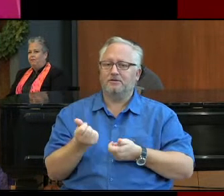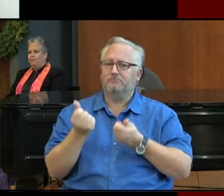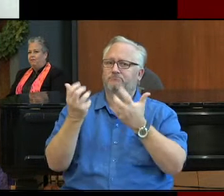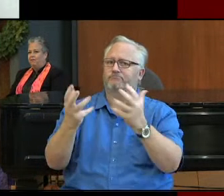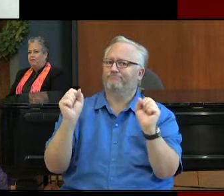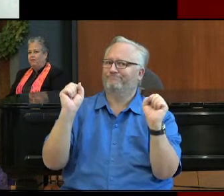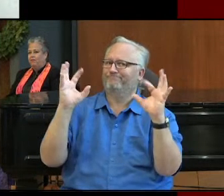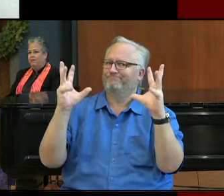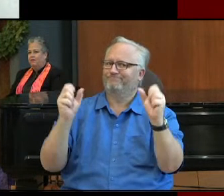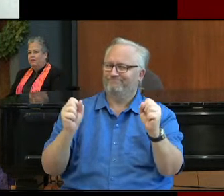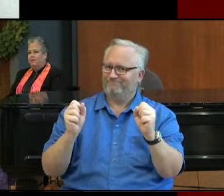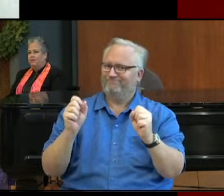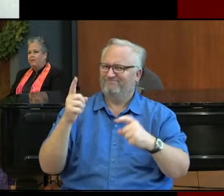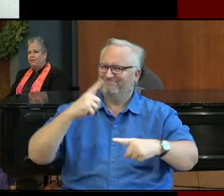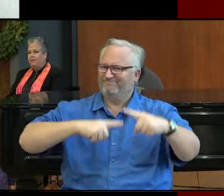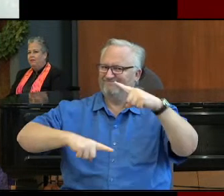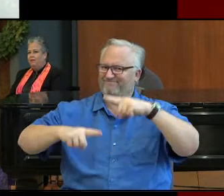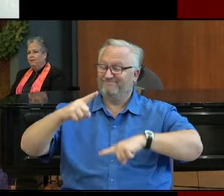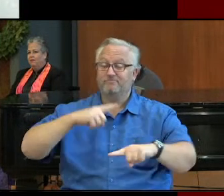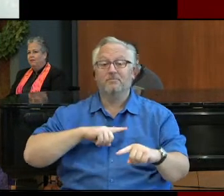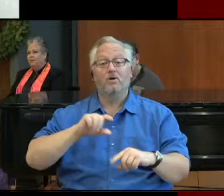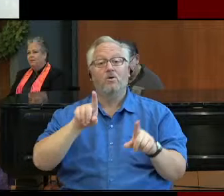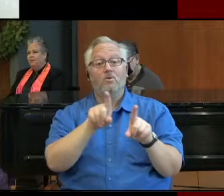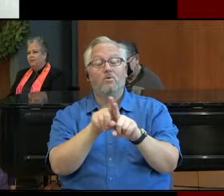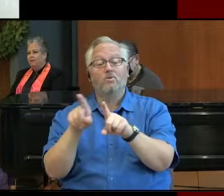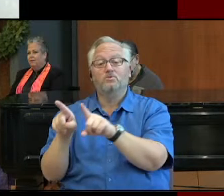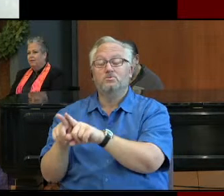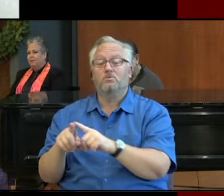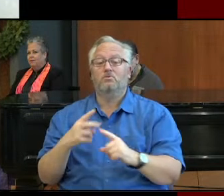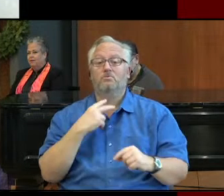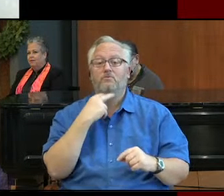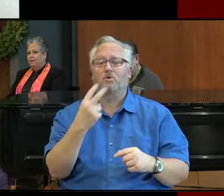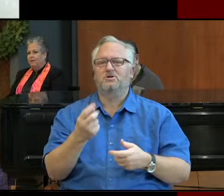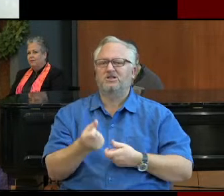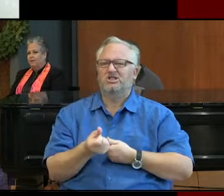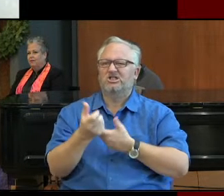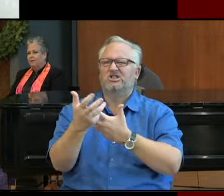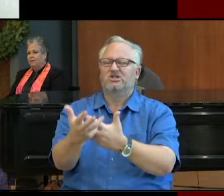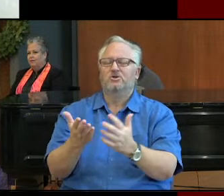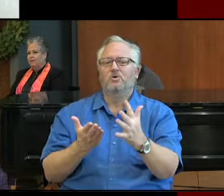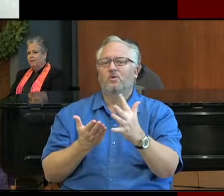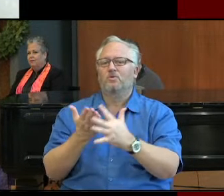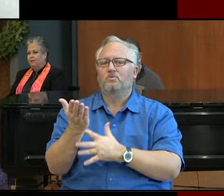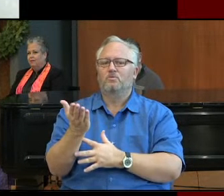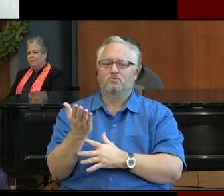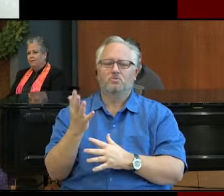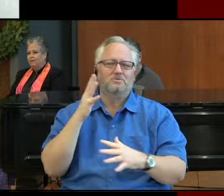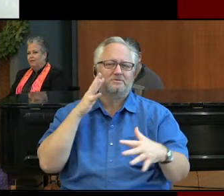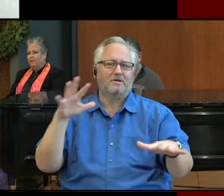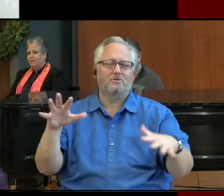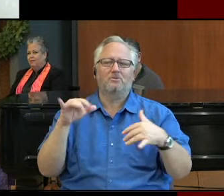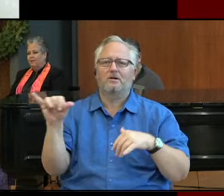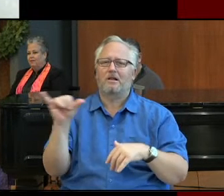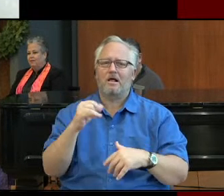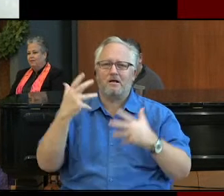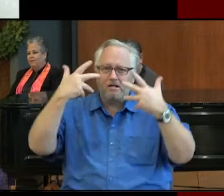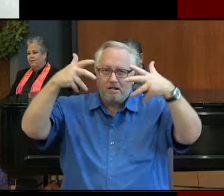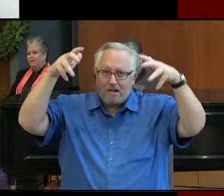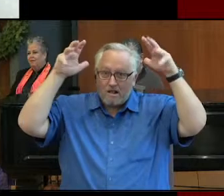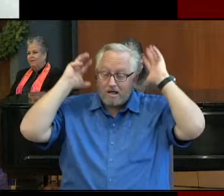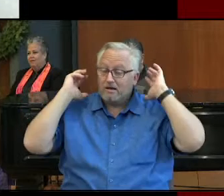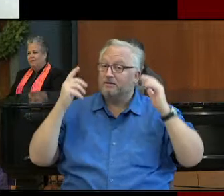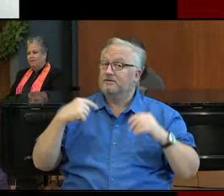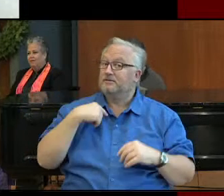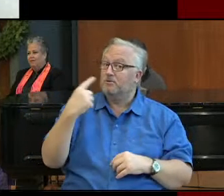word. Then there's the voice that roars like a lion, a big voice that tells you, always